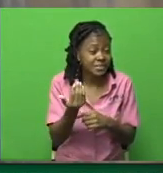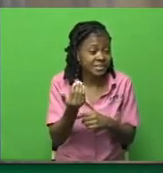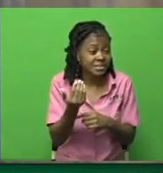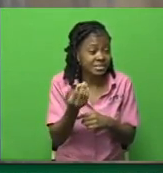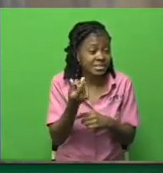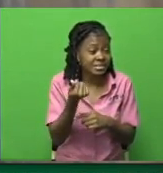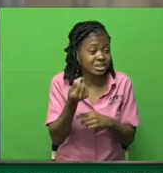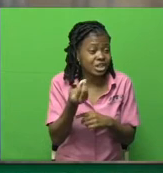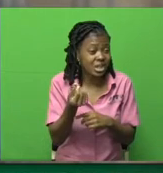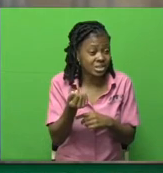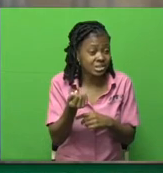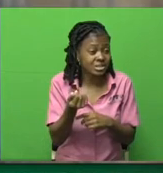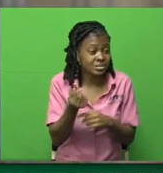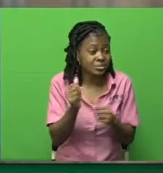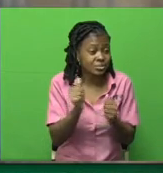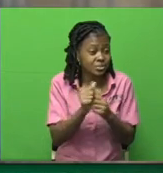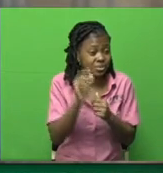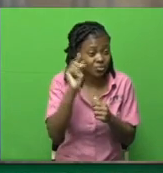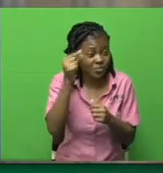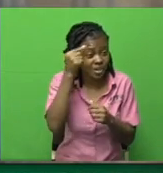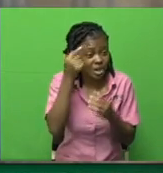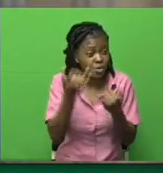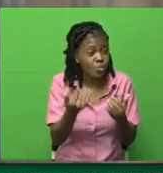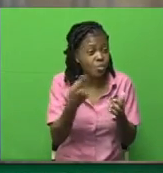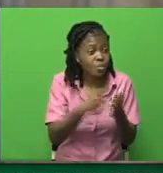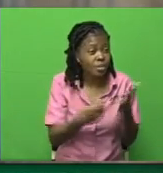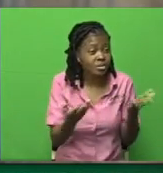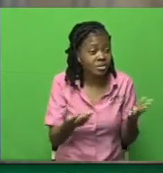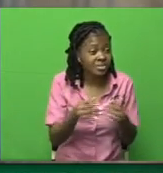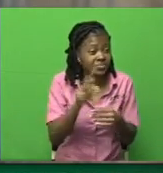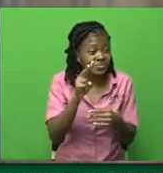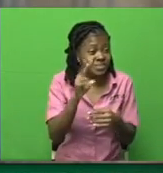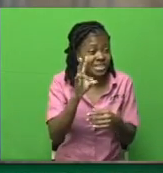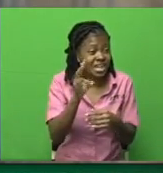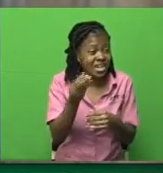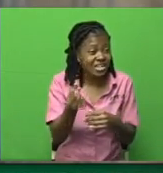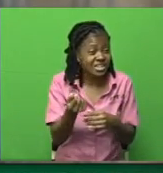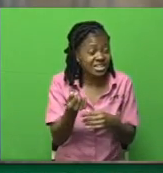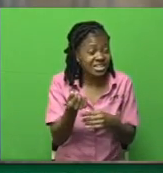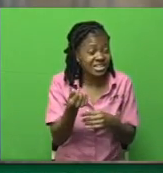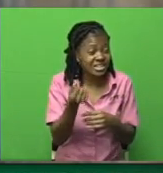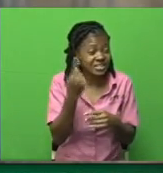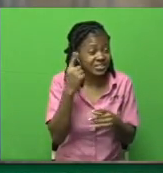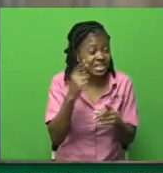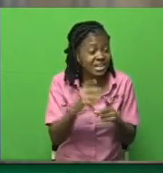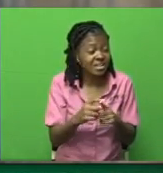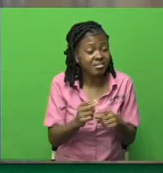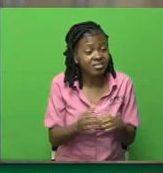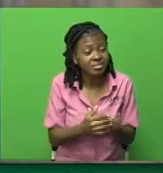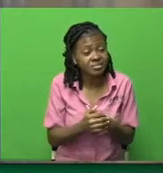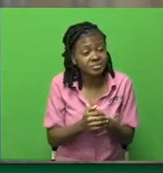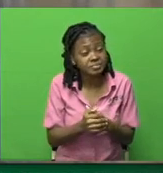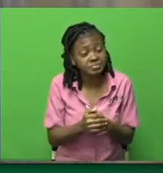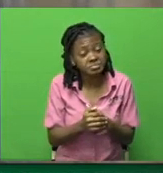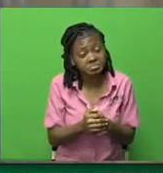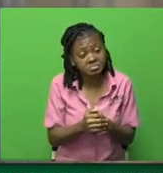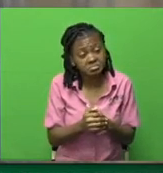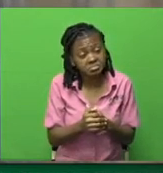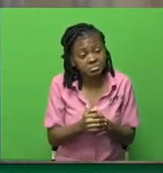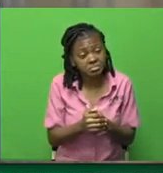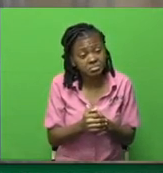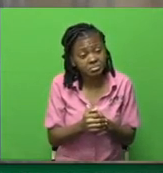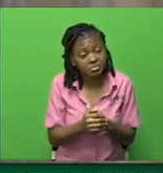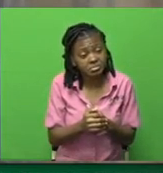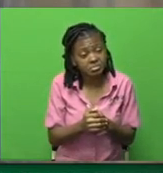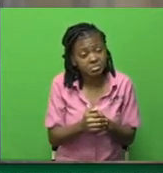18.21 cents you know what it is now madam twenty seven dollars and two cents twenty seven dollars and two cents